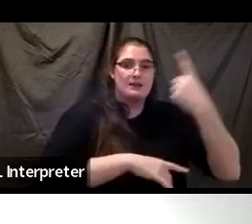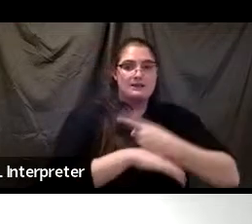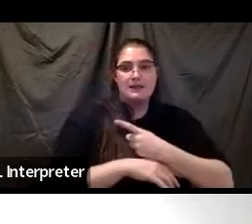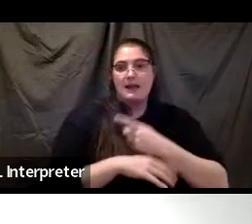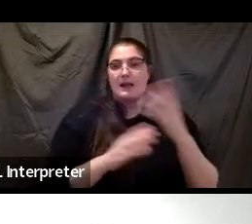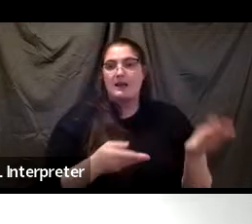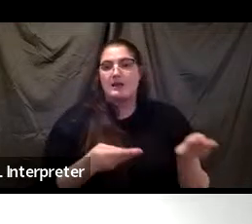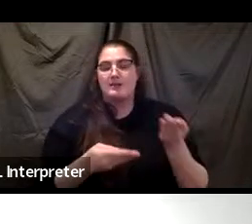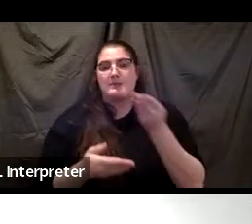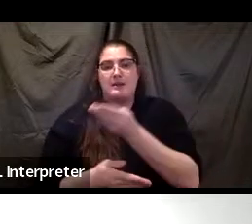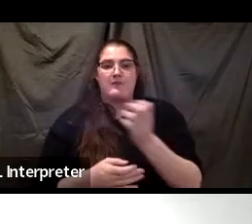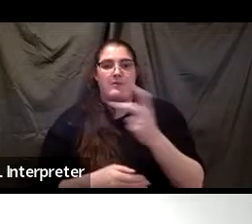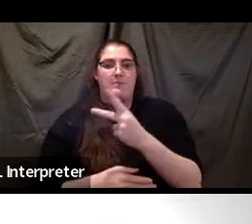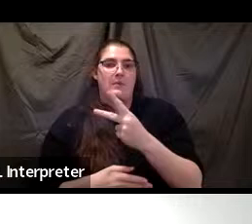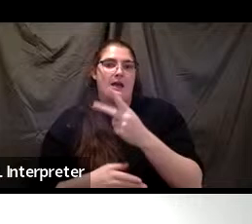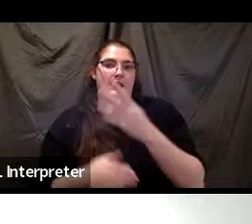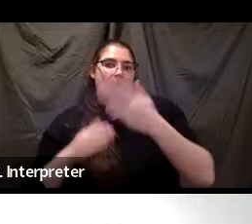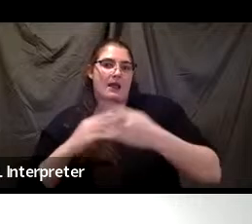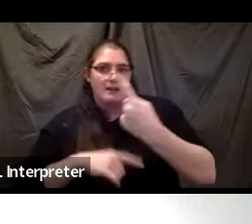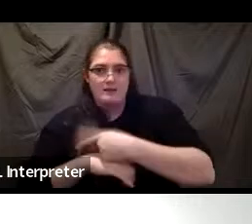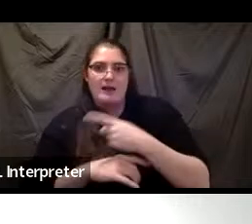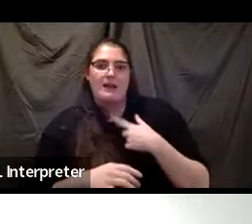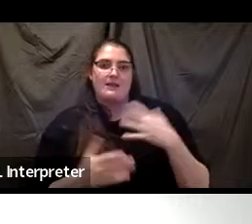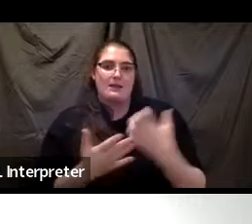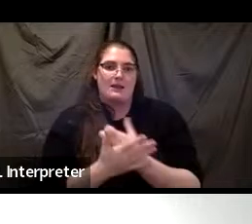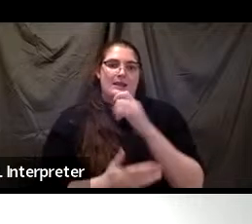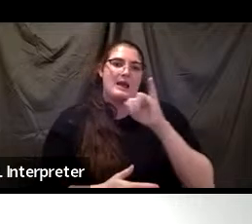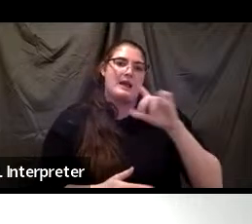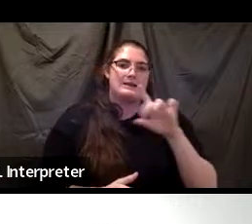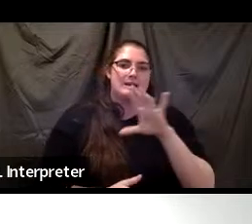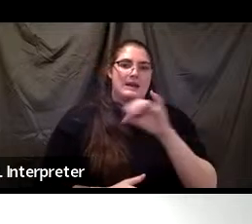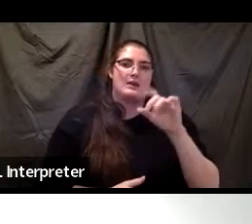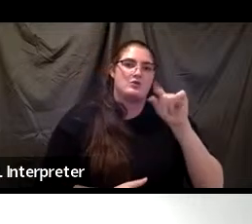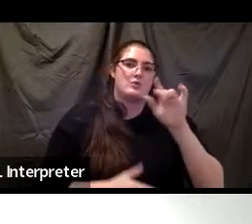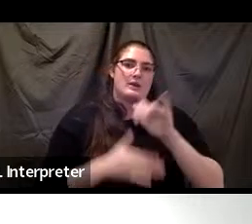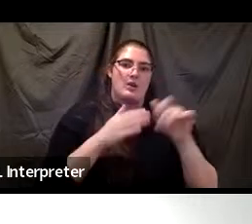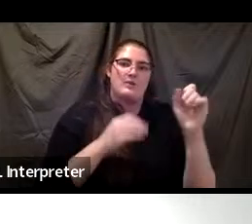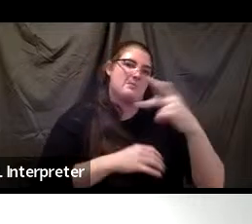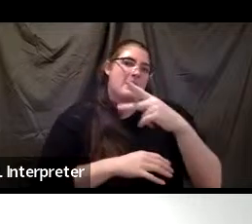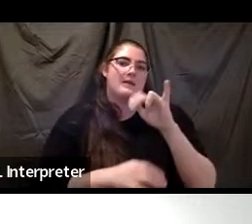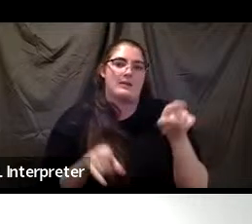their ID and $20 back. So that's also in the proposal.